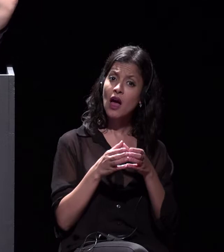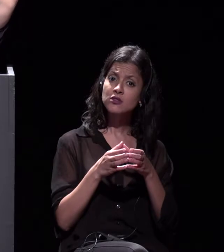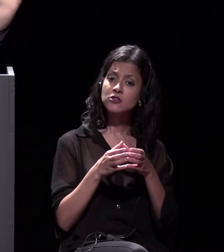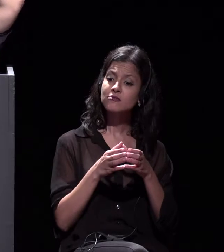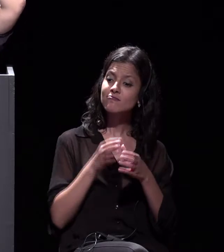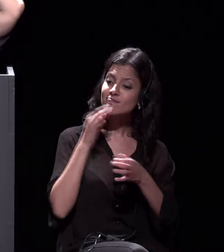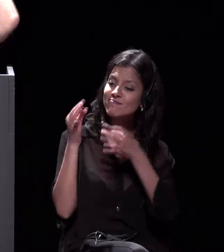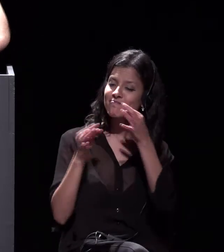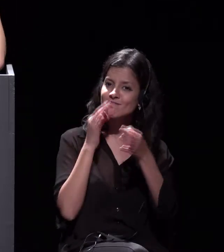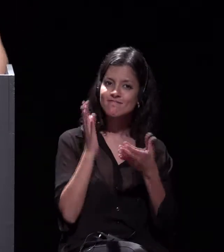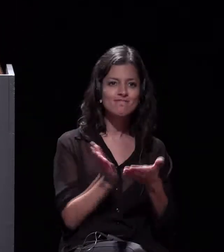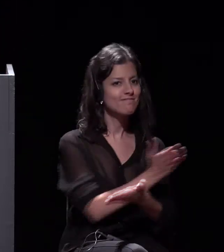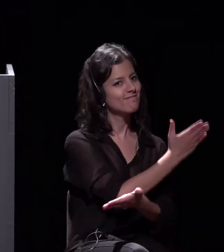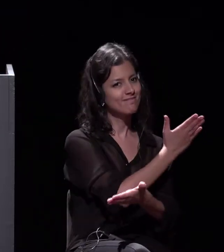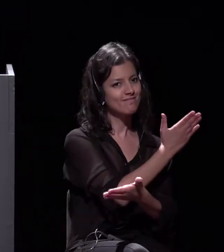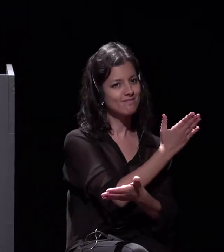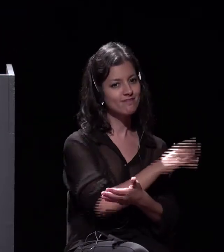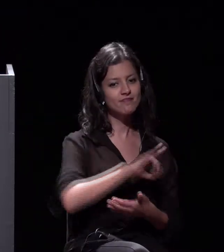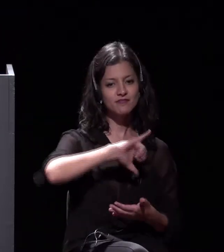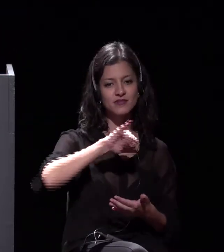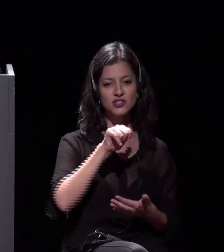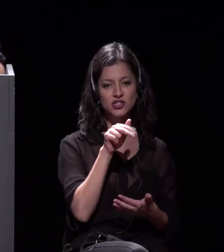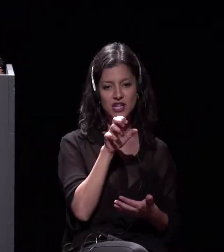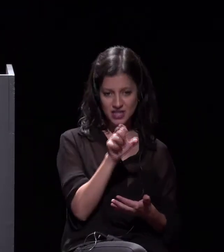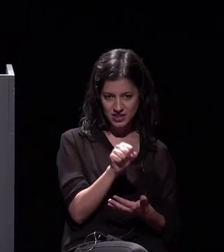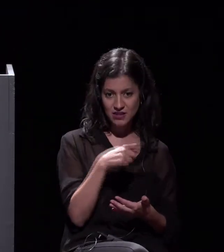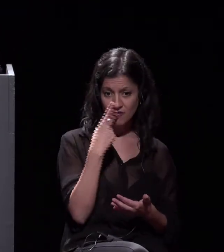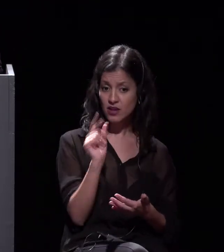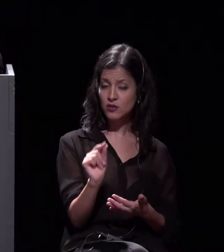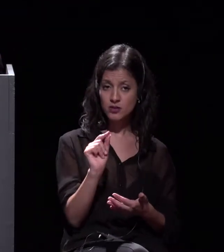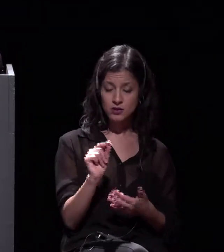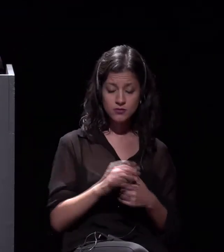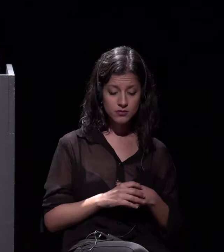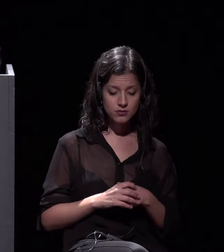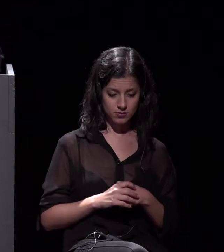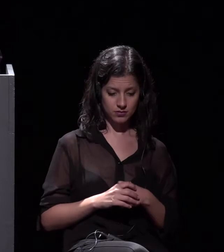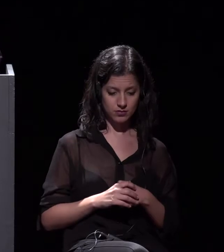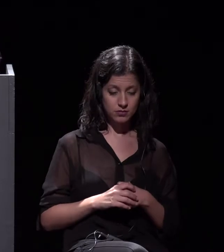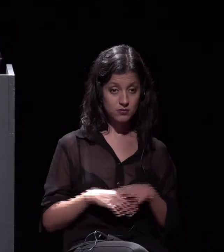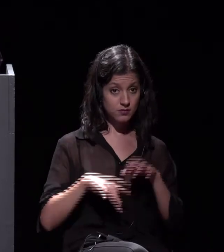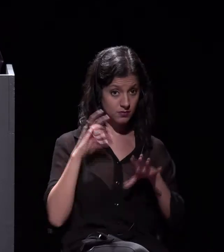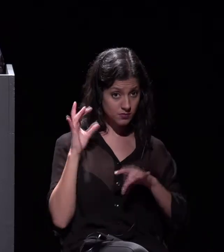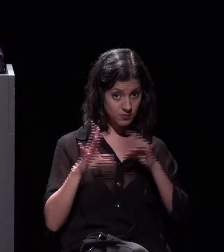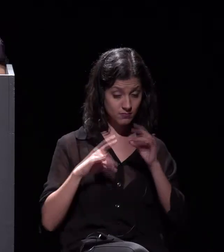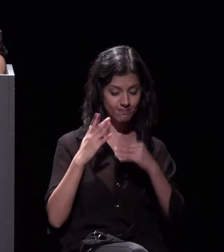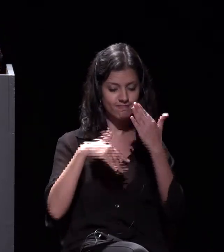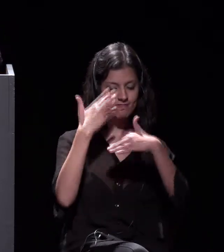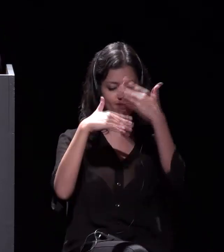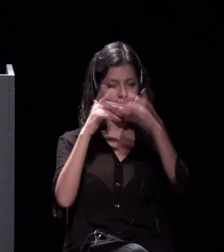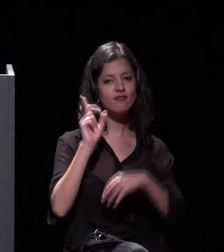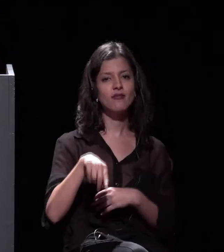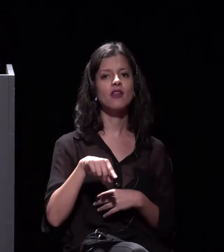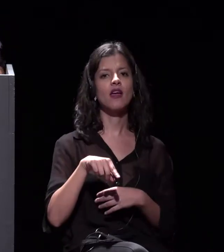Hoffman would literally say that the rise of the curator involves the emancipation of the curator from the institution.